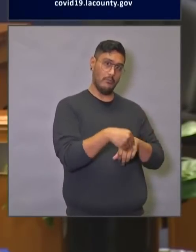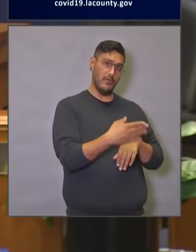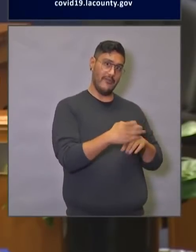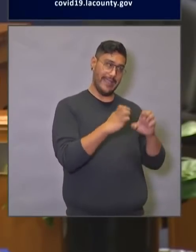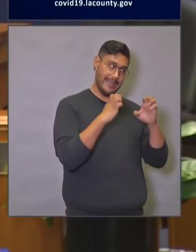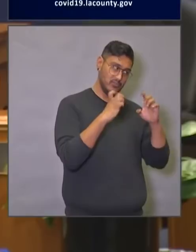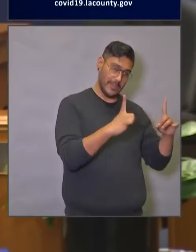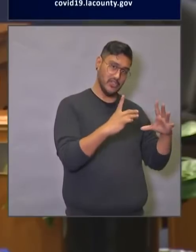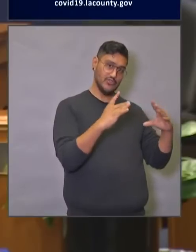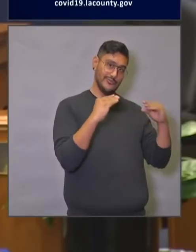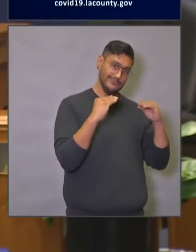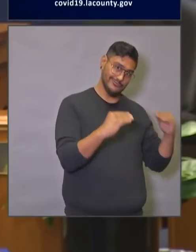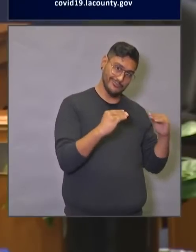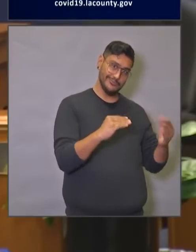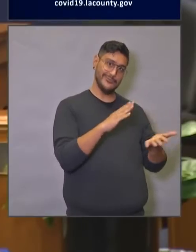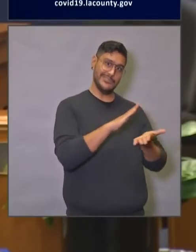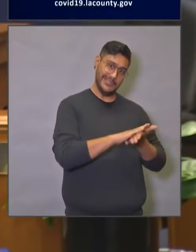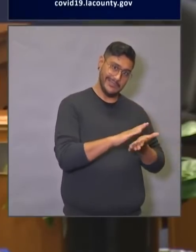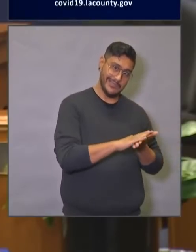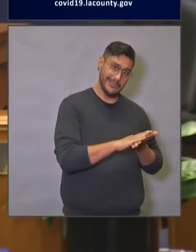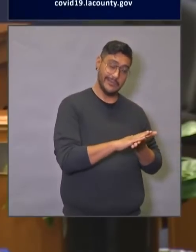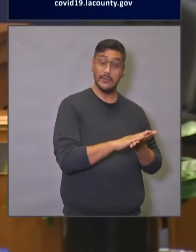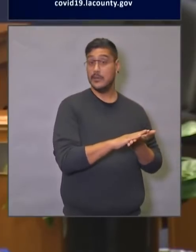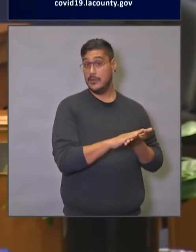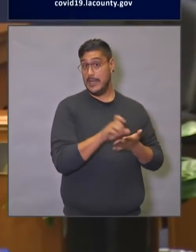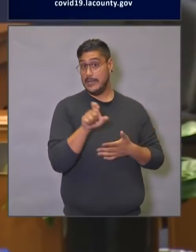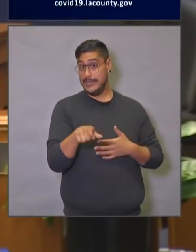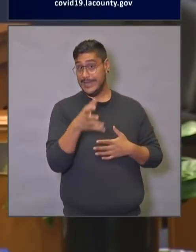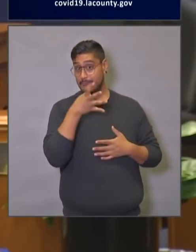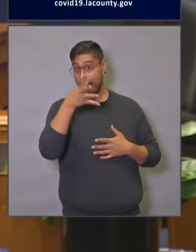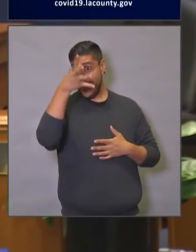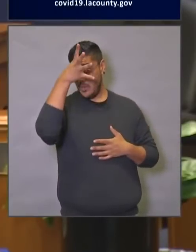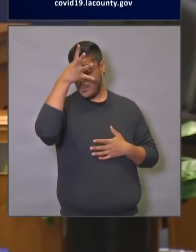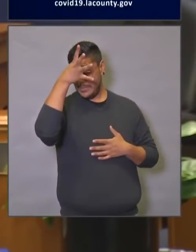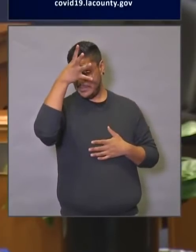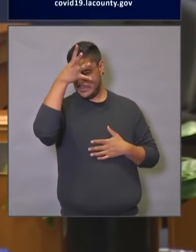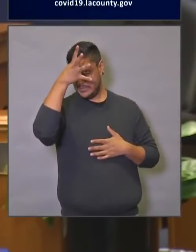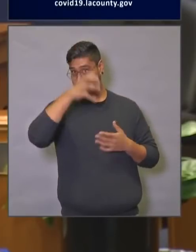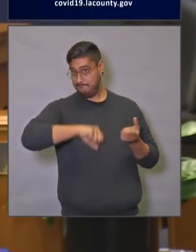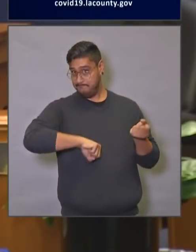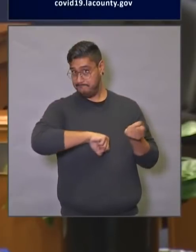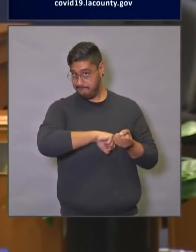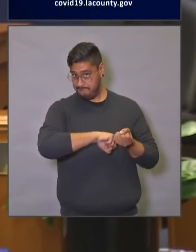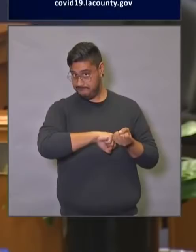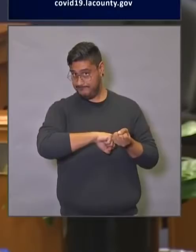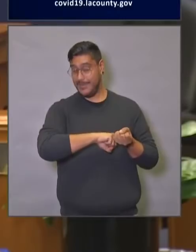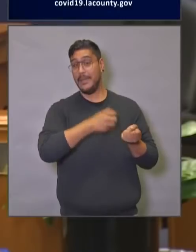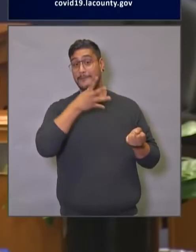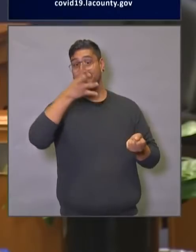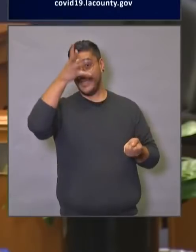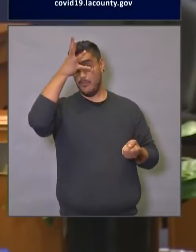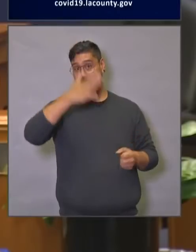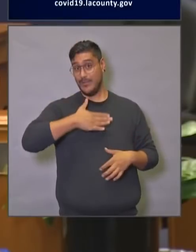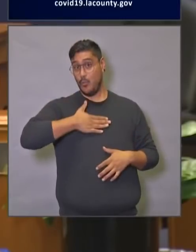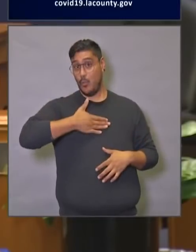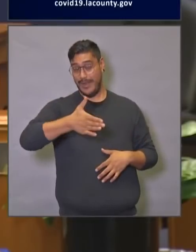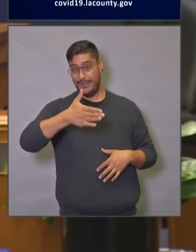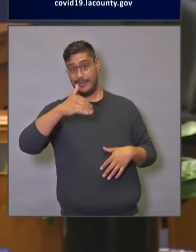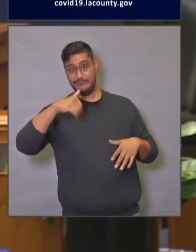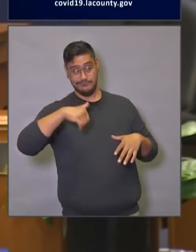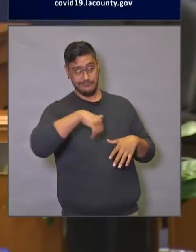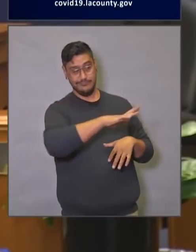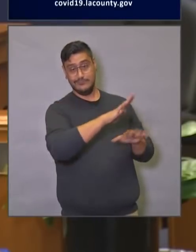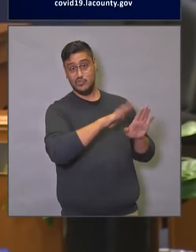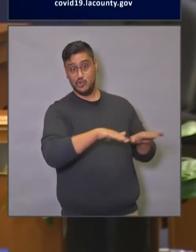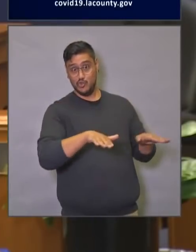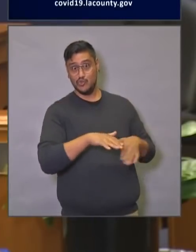opportunities, and you're going to need parents willing to send their children. In our view, it does take a